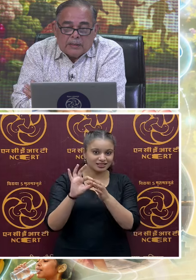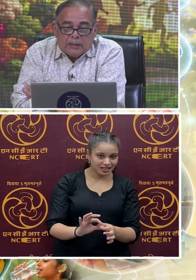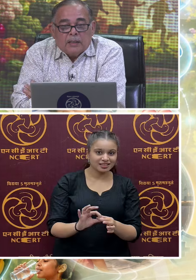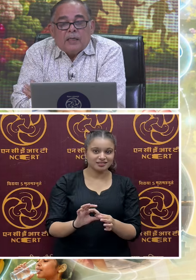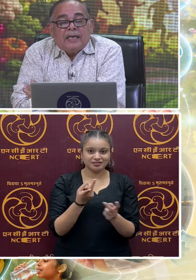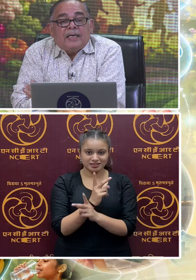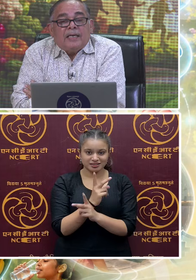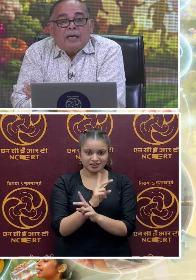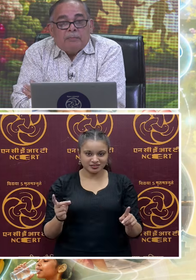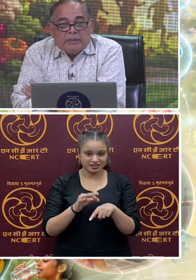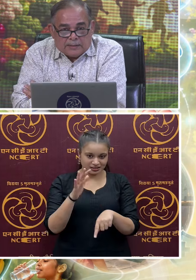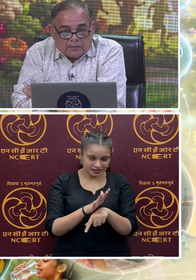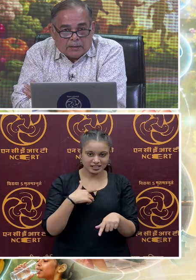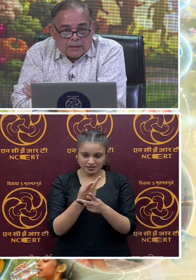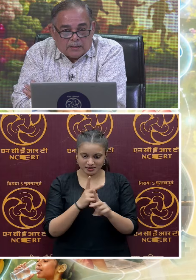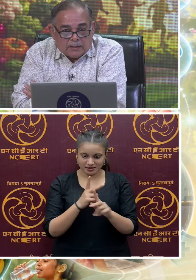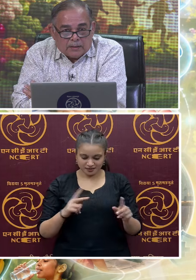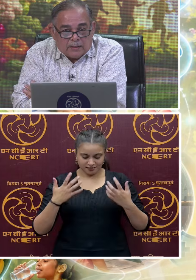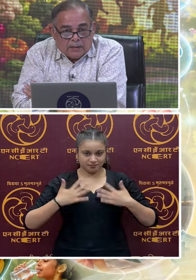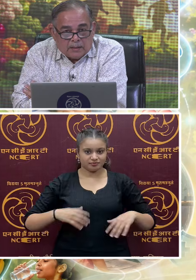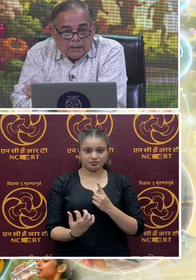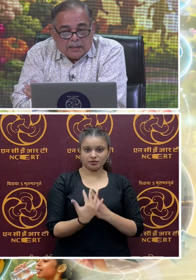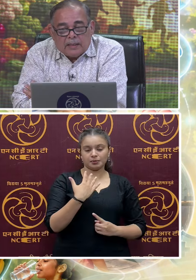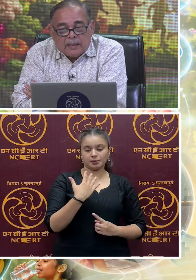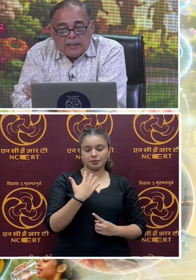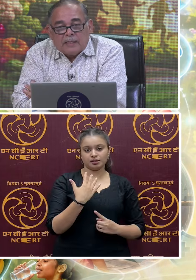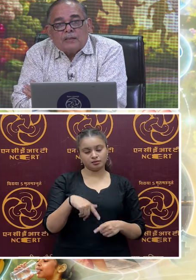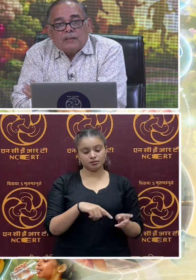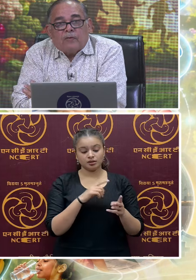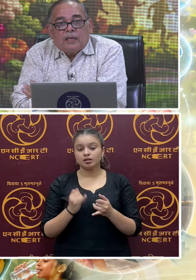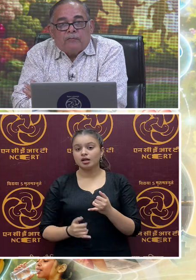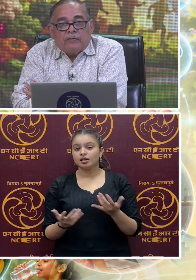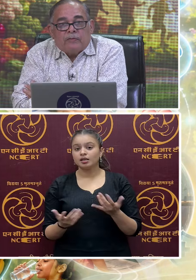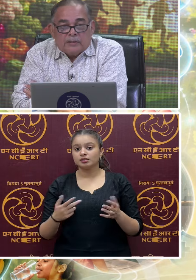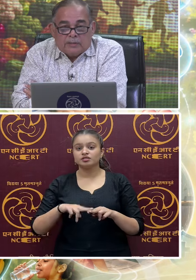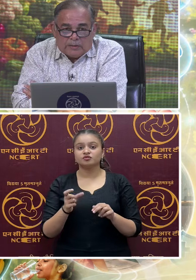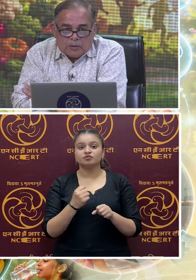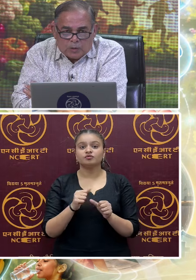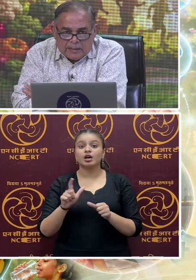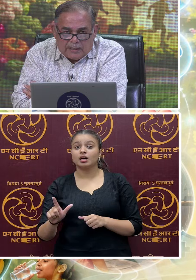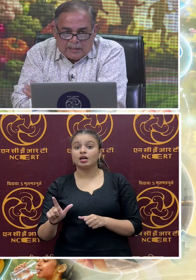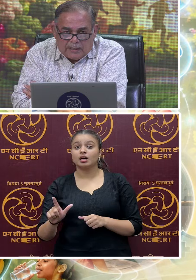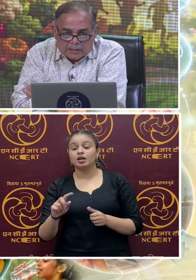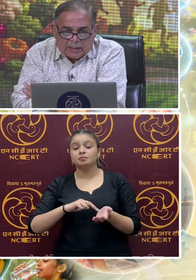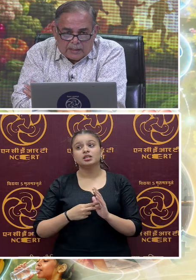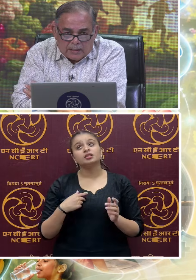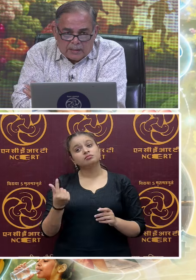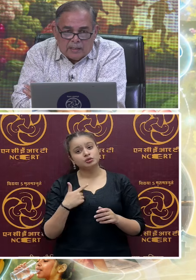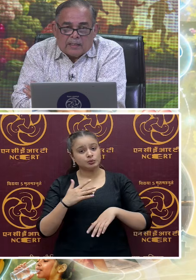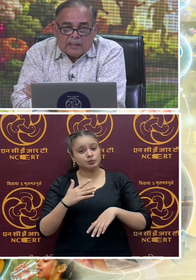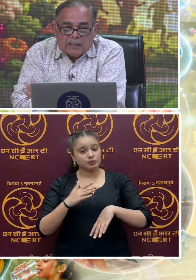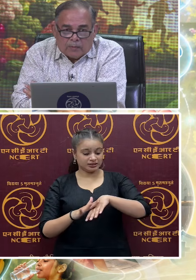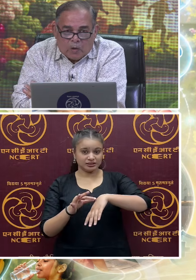chikungunya, and amoebic dysentery. And last is the fungal infection, which is usually in